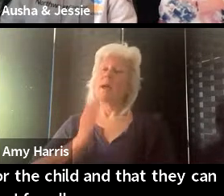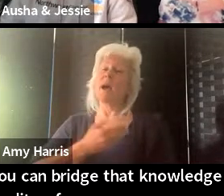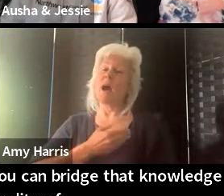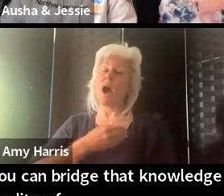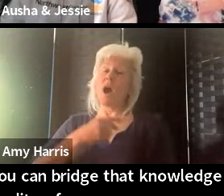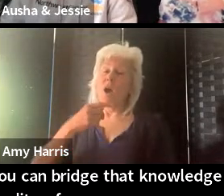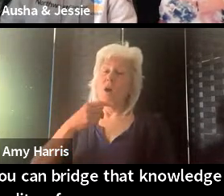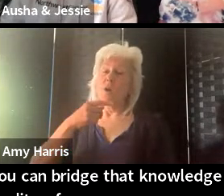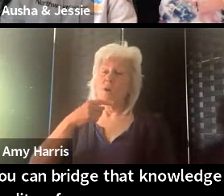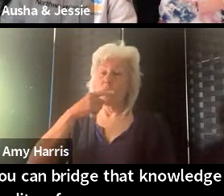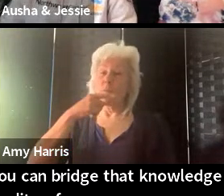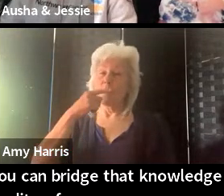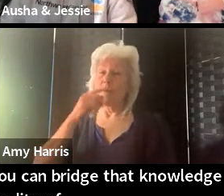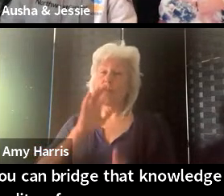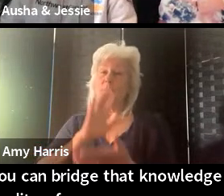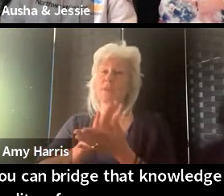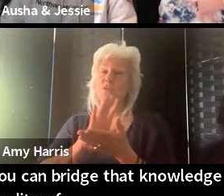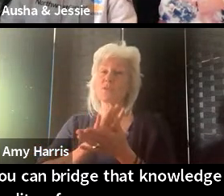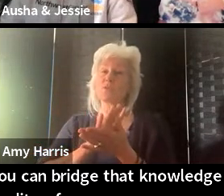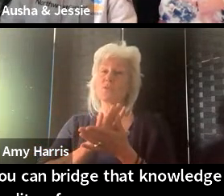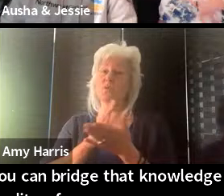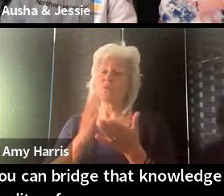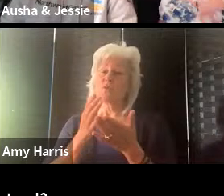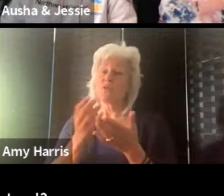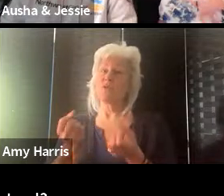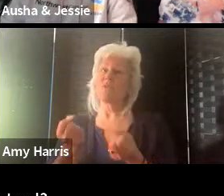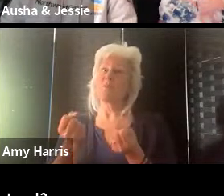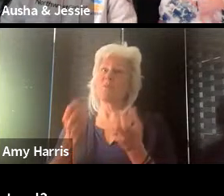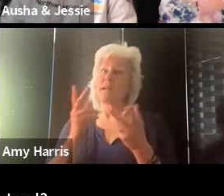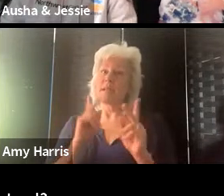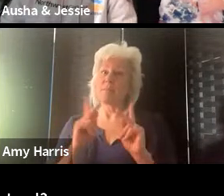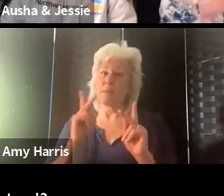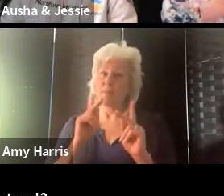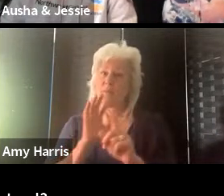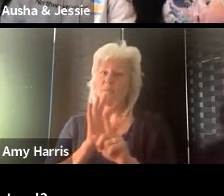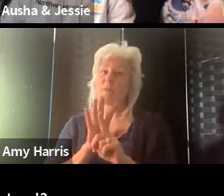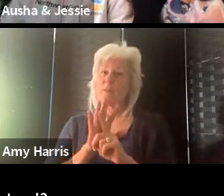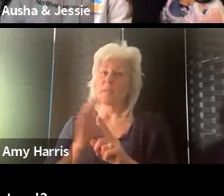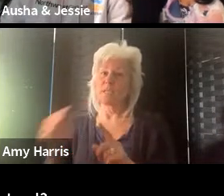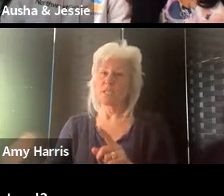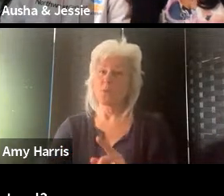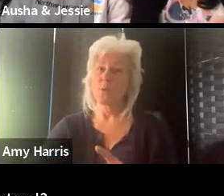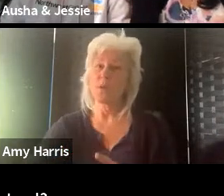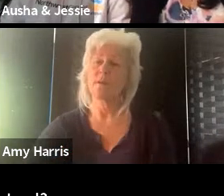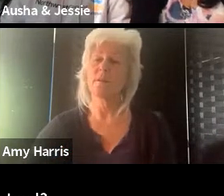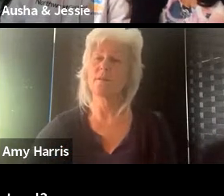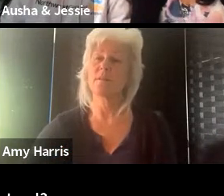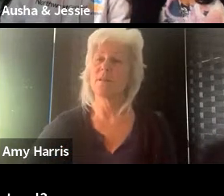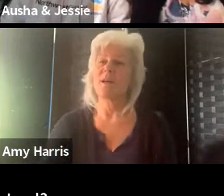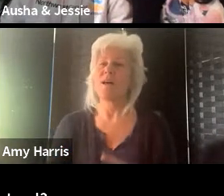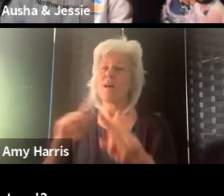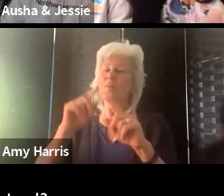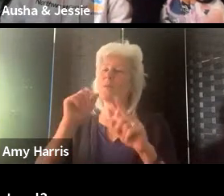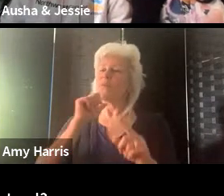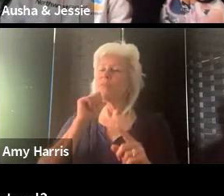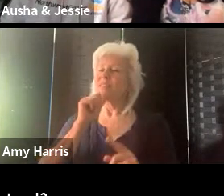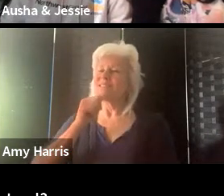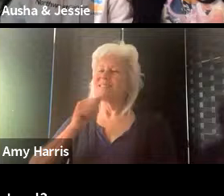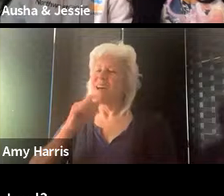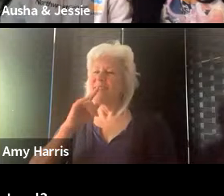large majority of the population very well. Those aren't the kids we're talking about, though, today,